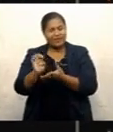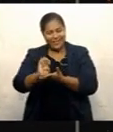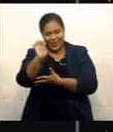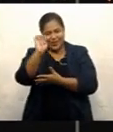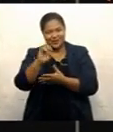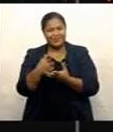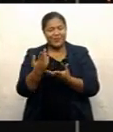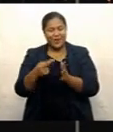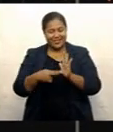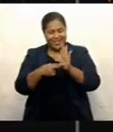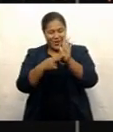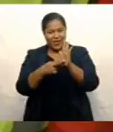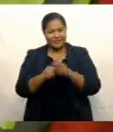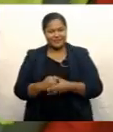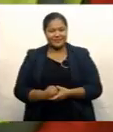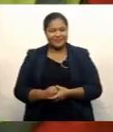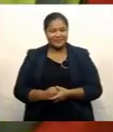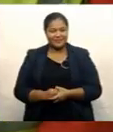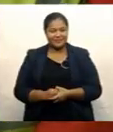Eleanor Trangevu has more.